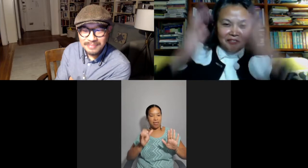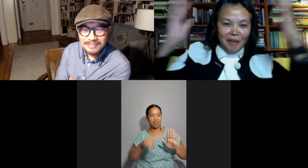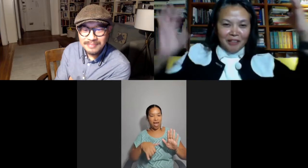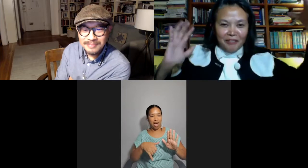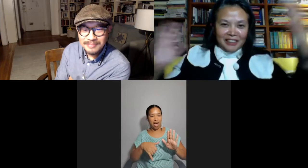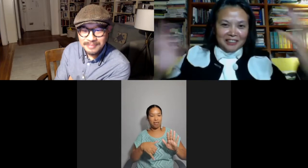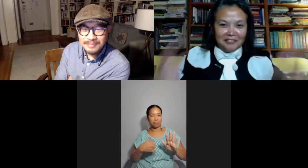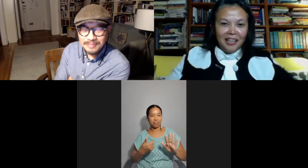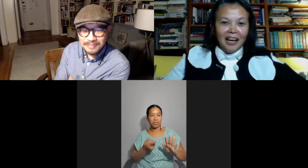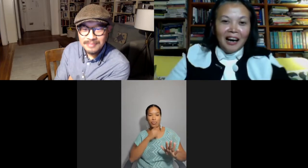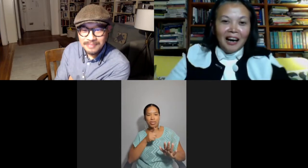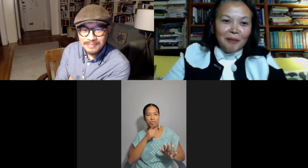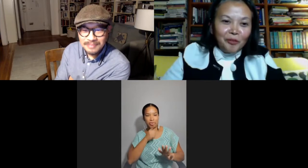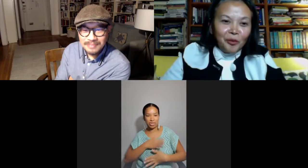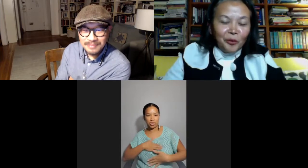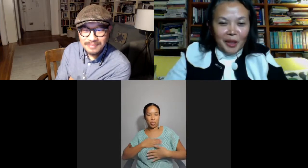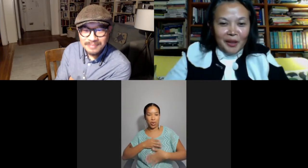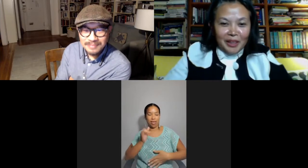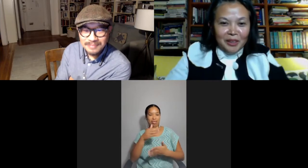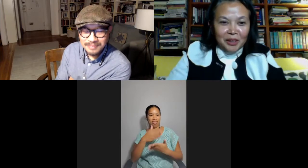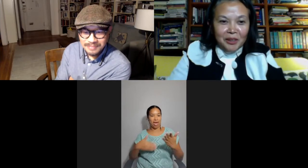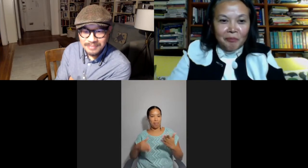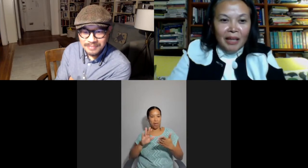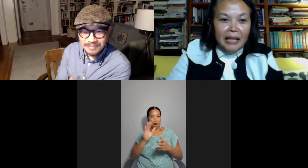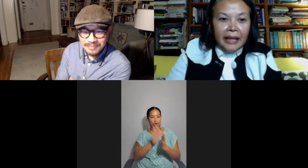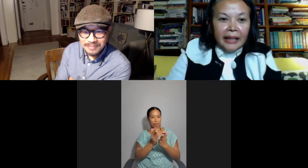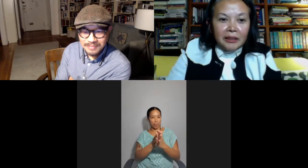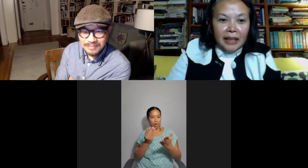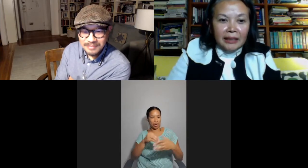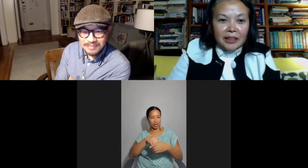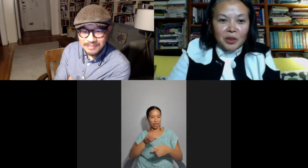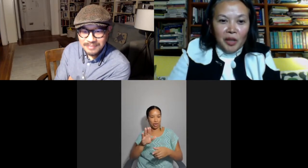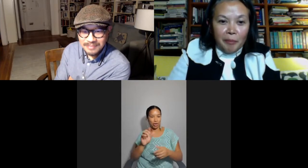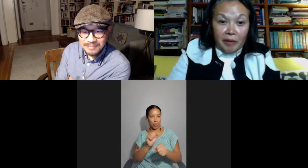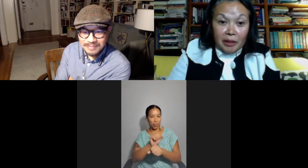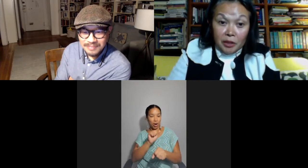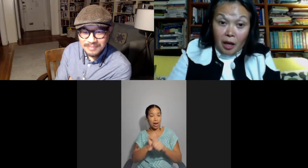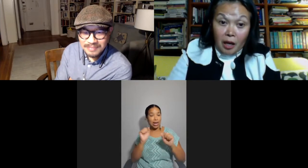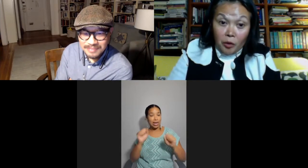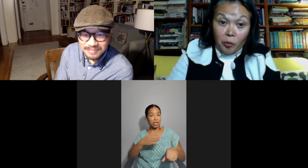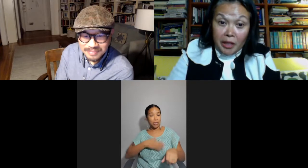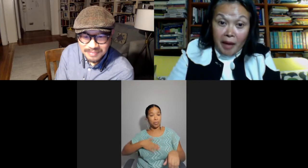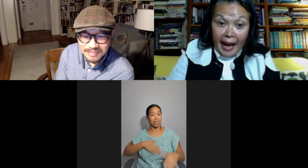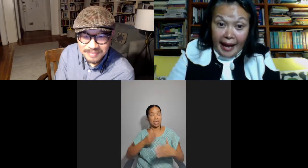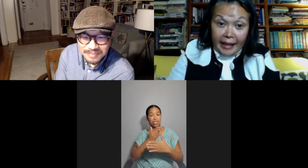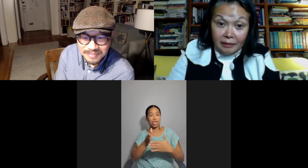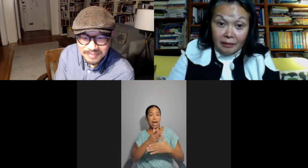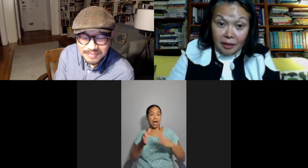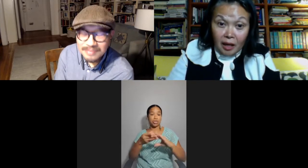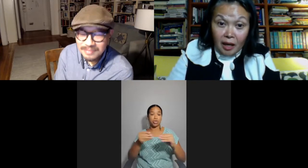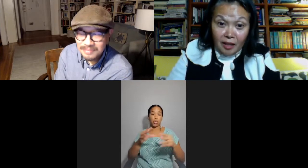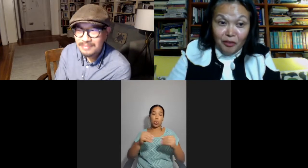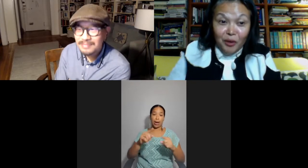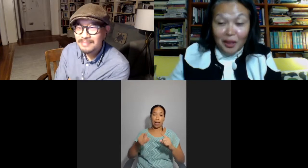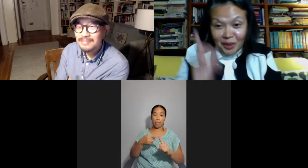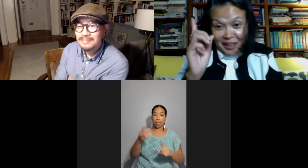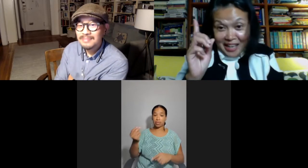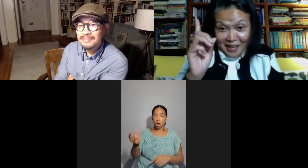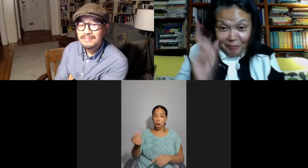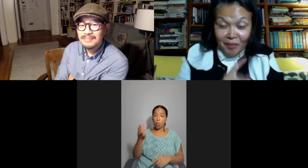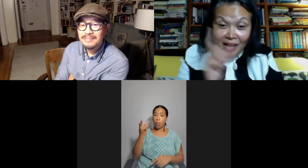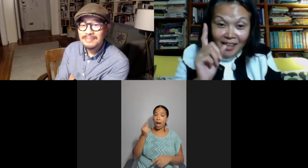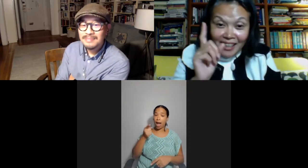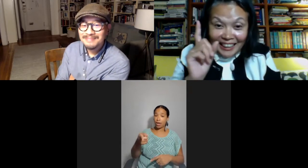kind of metafictive work that you do. Can you tell us a story about the dog, why you had the dog? Of course,